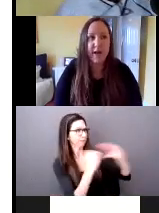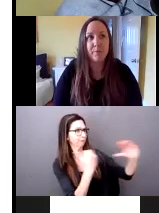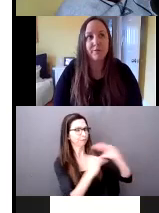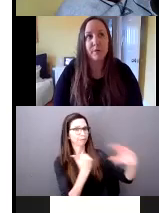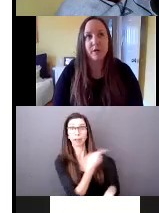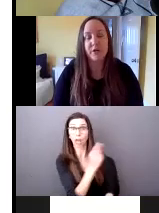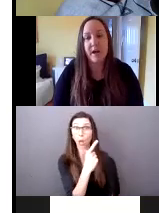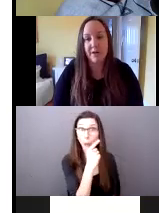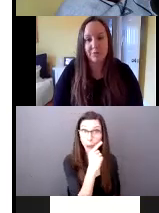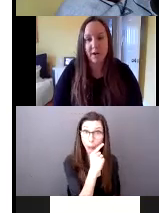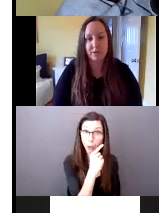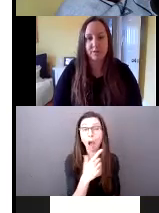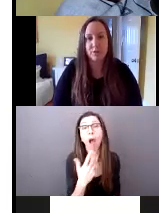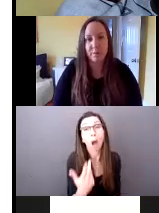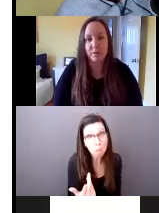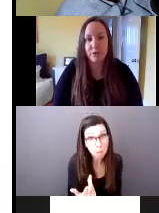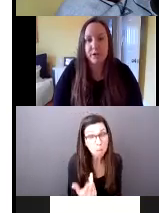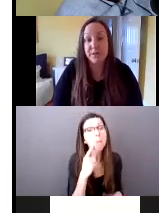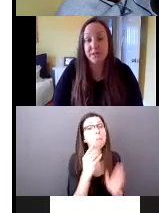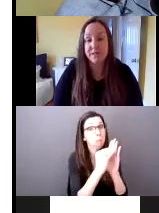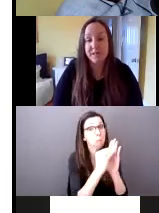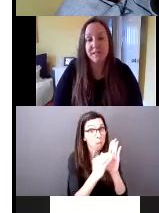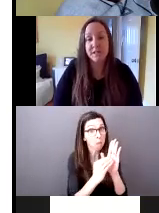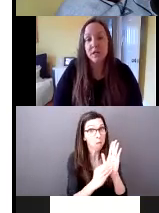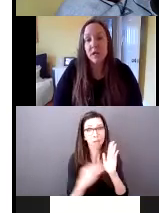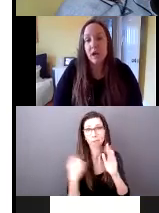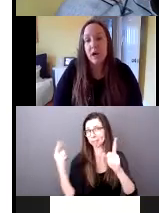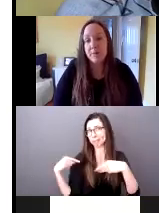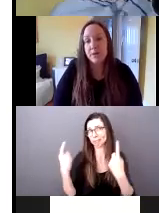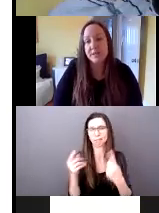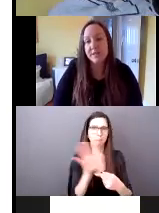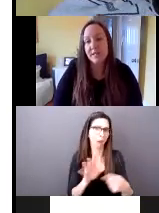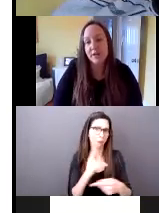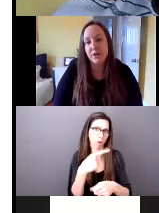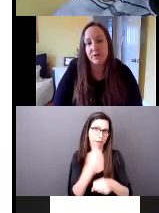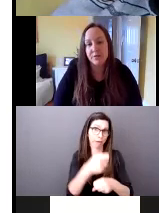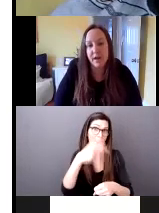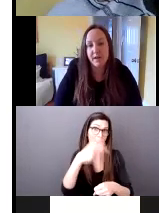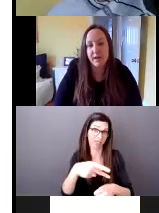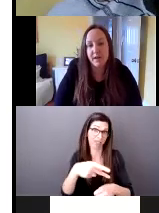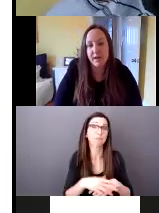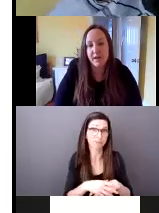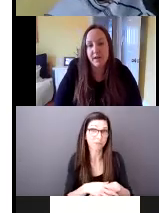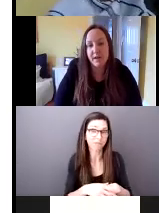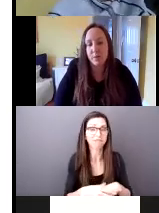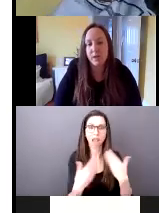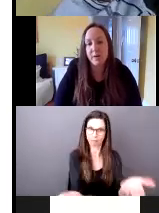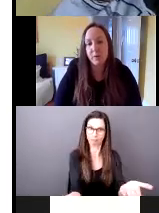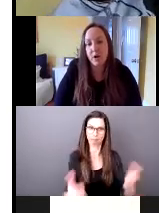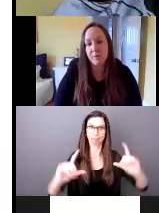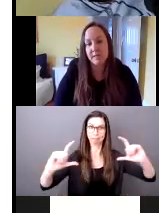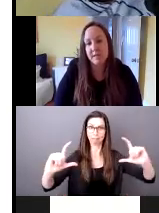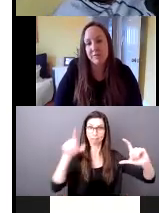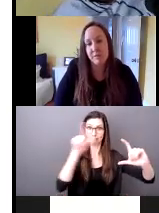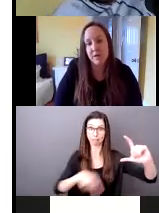been happening for about 1.5 years now, since November 2019. You can see here that we